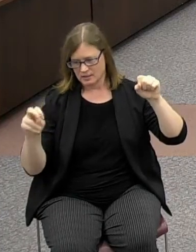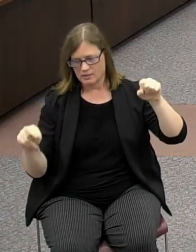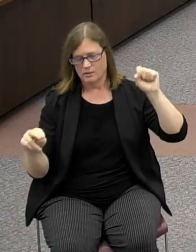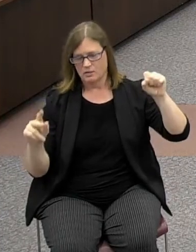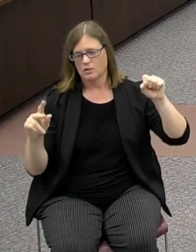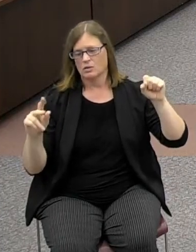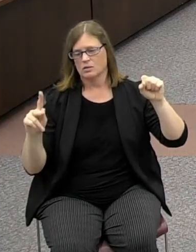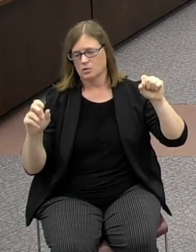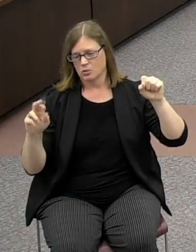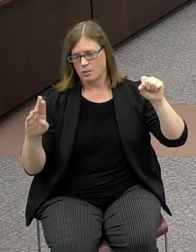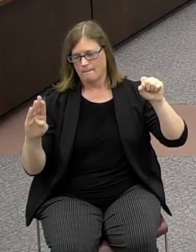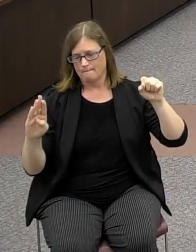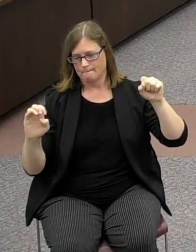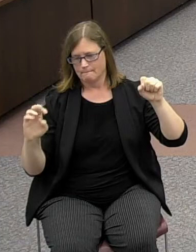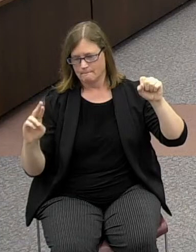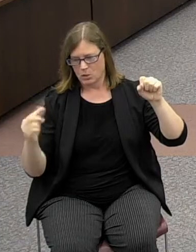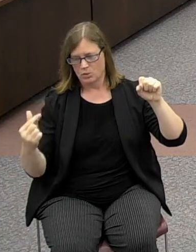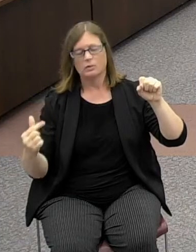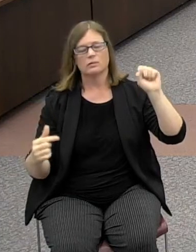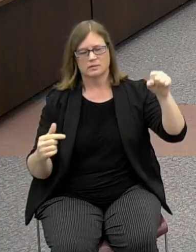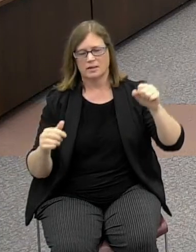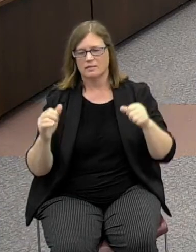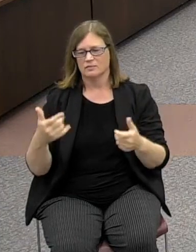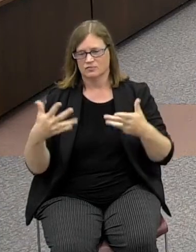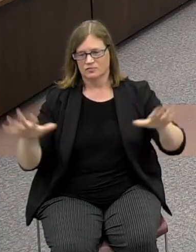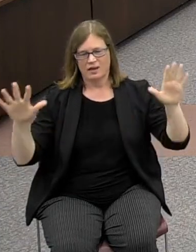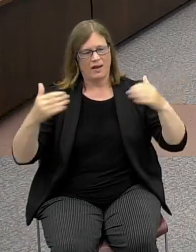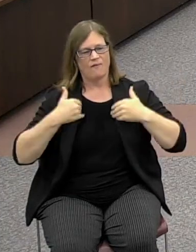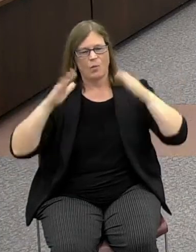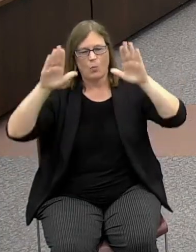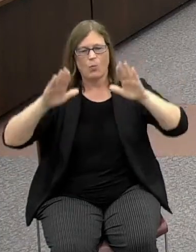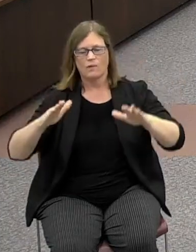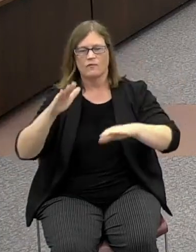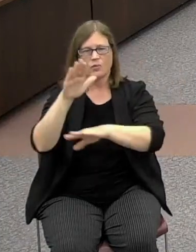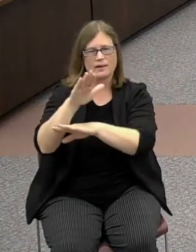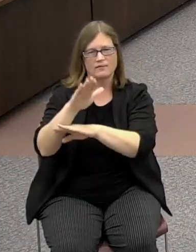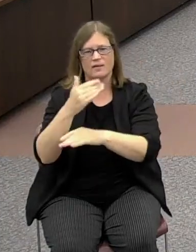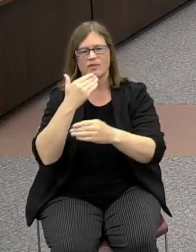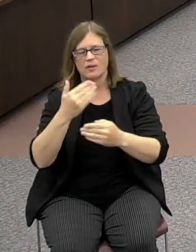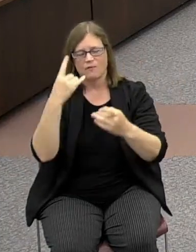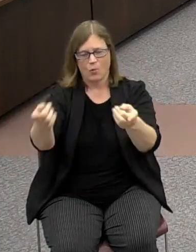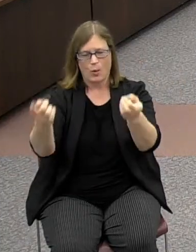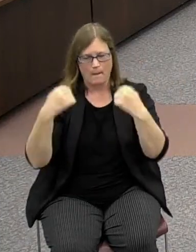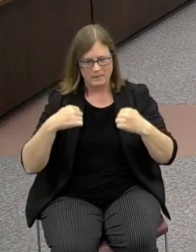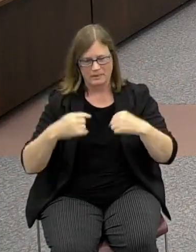Gerber? Yes, we are adjourned. Have a wonderful evening, everyone. Thank you for coming.